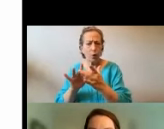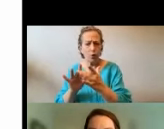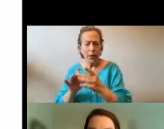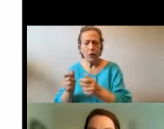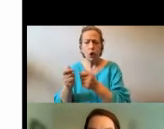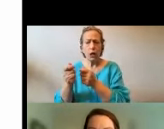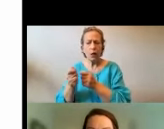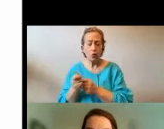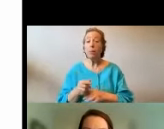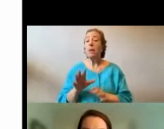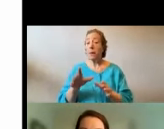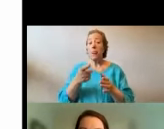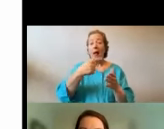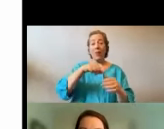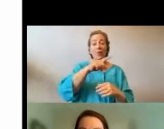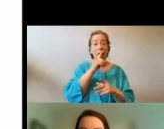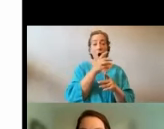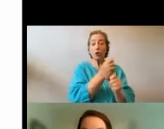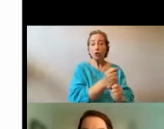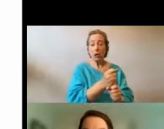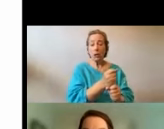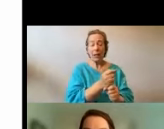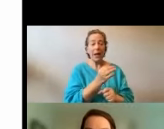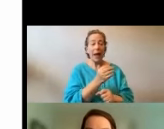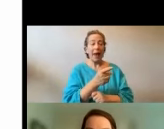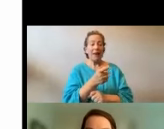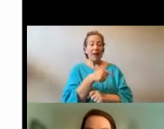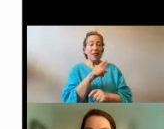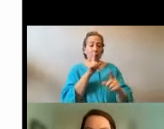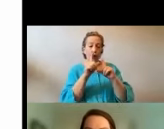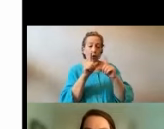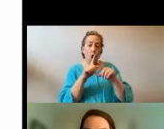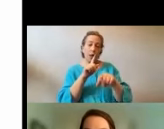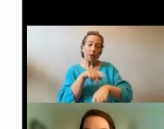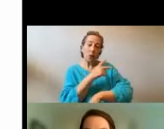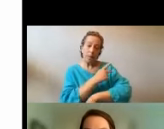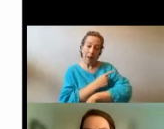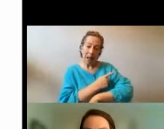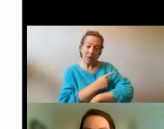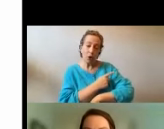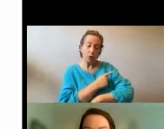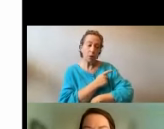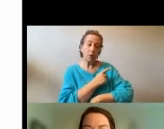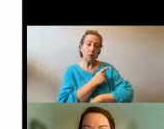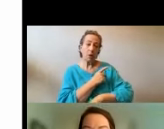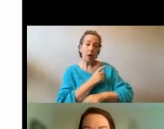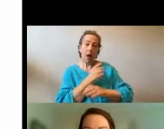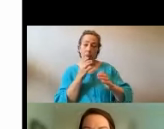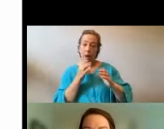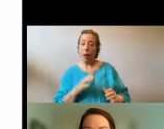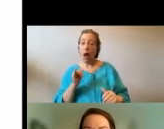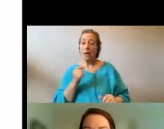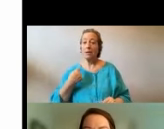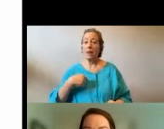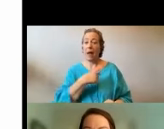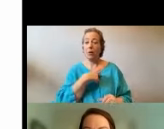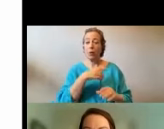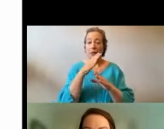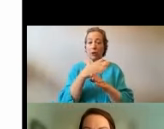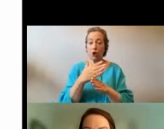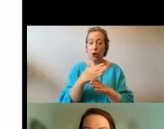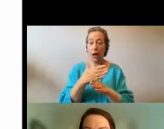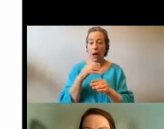trusted. And they're talking to the patients or clients that we all share in medical legal